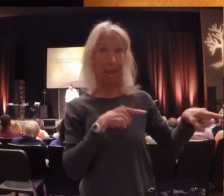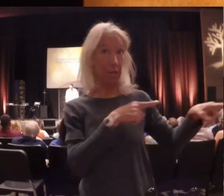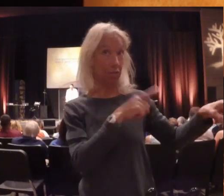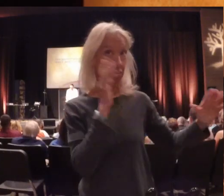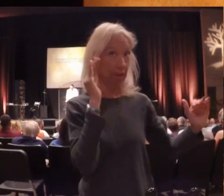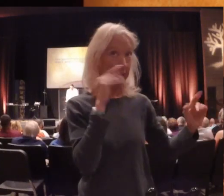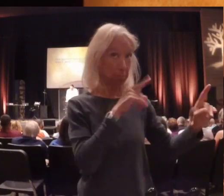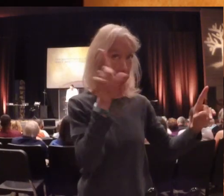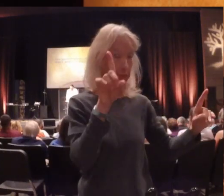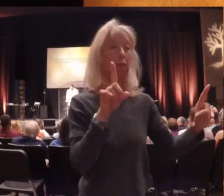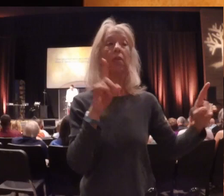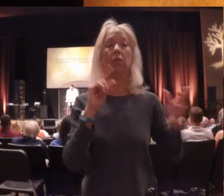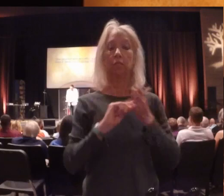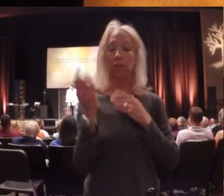16.